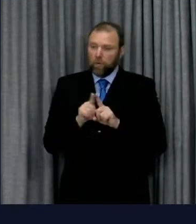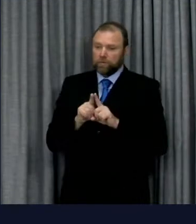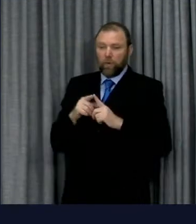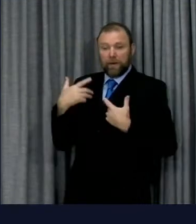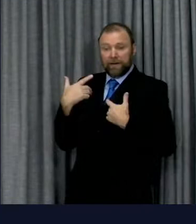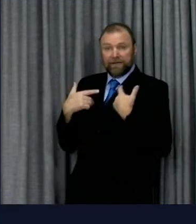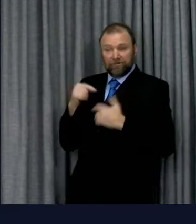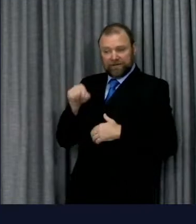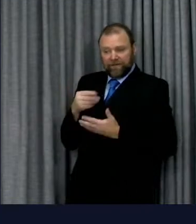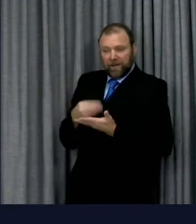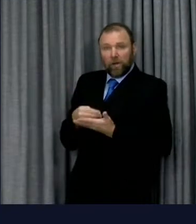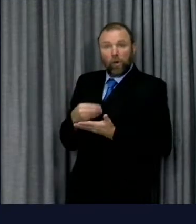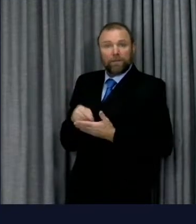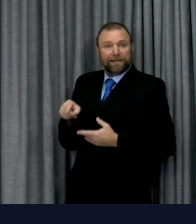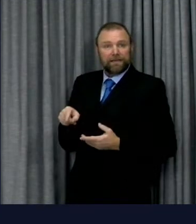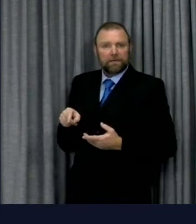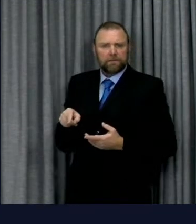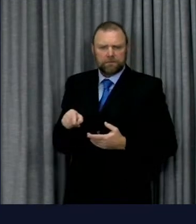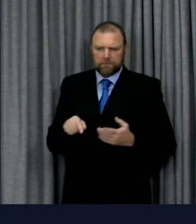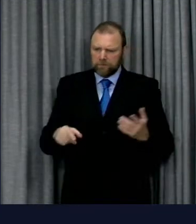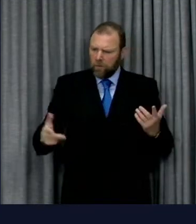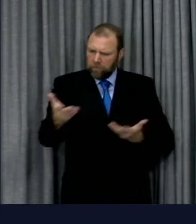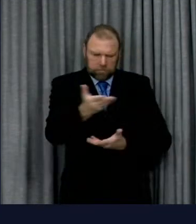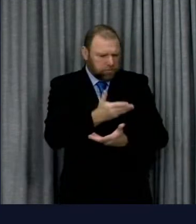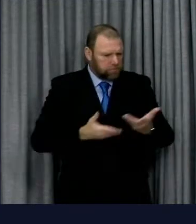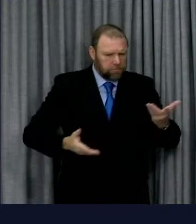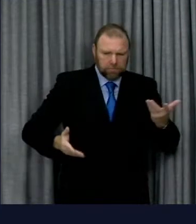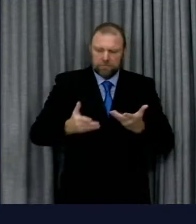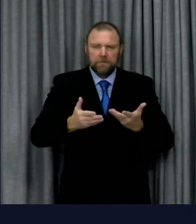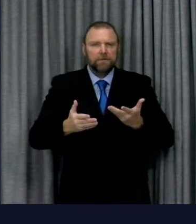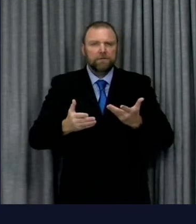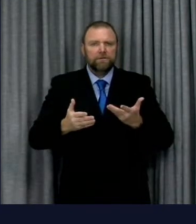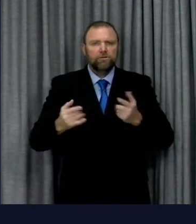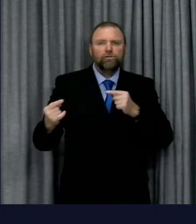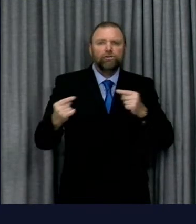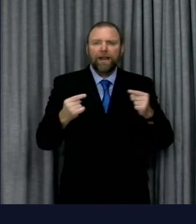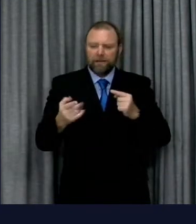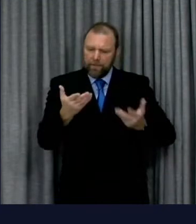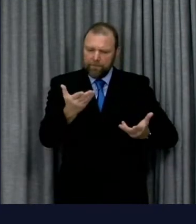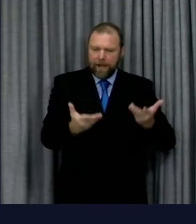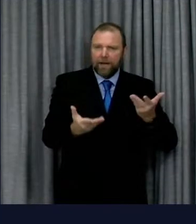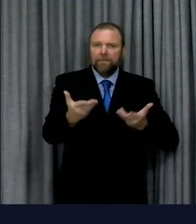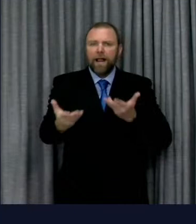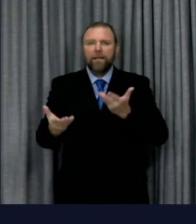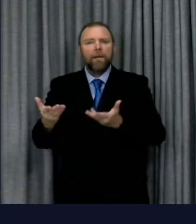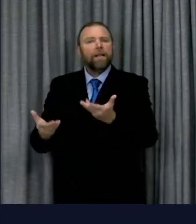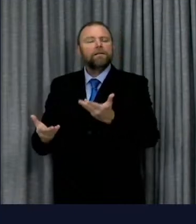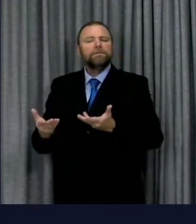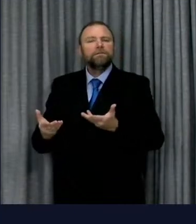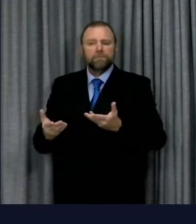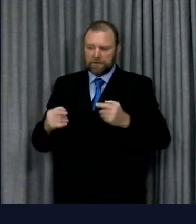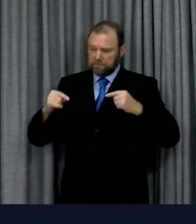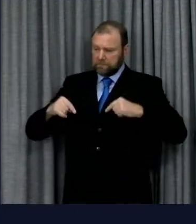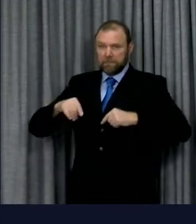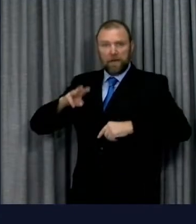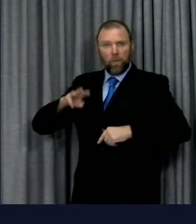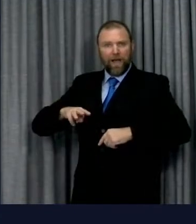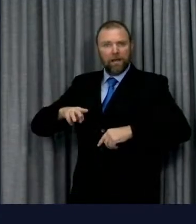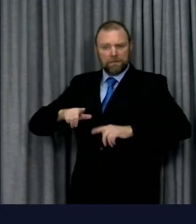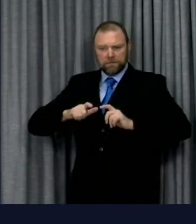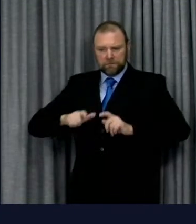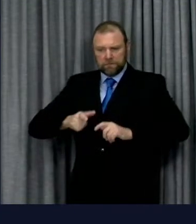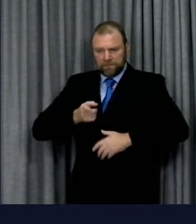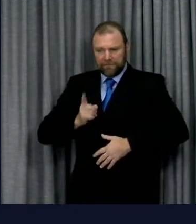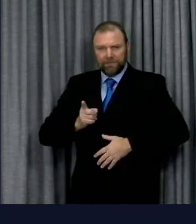as well. These are always challenging balances. But here in Wales, we try